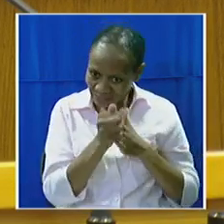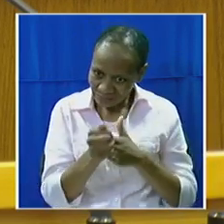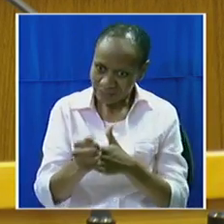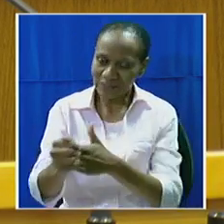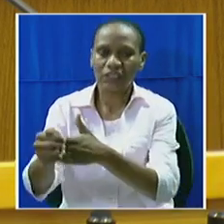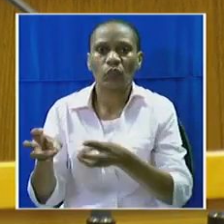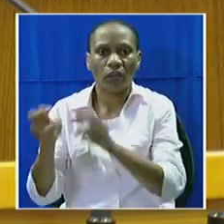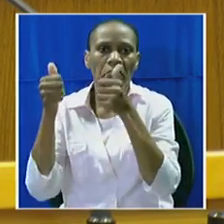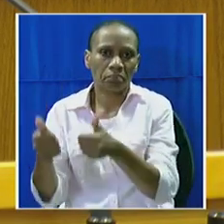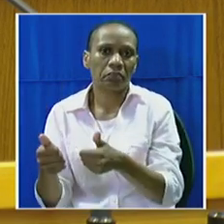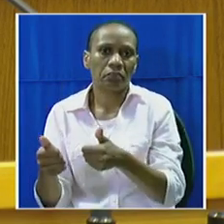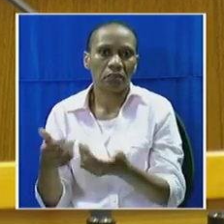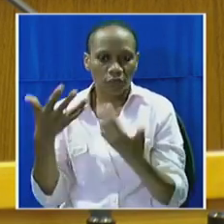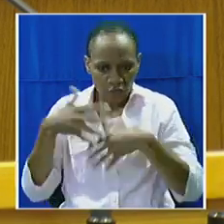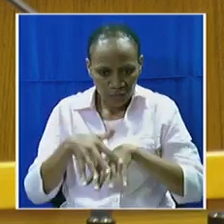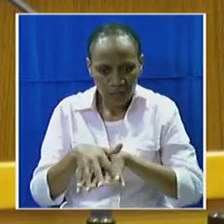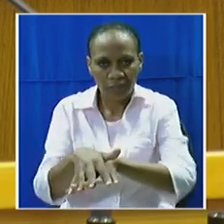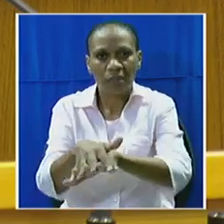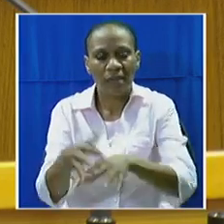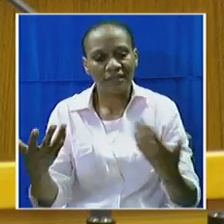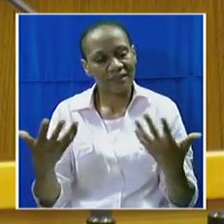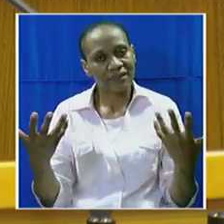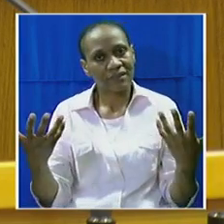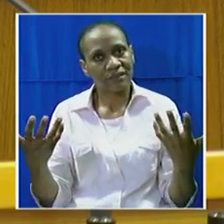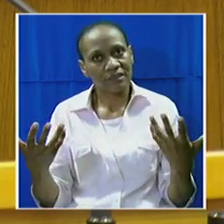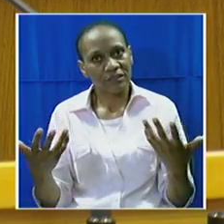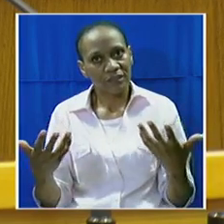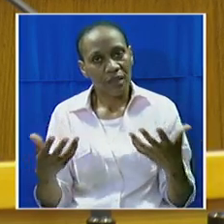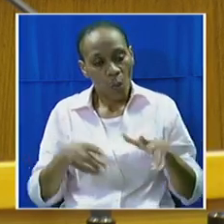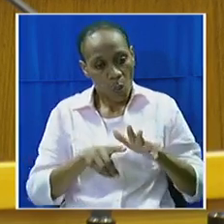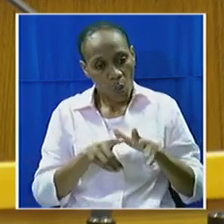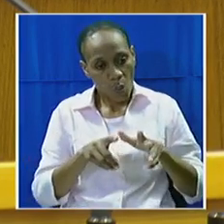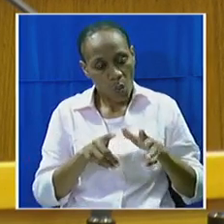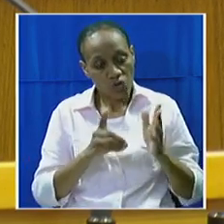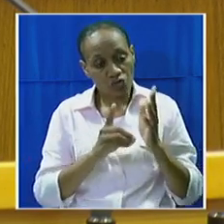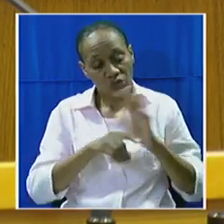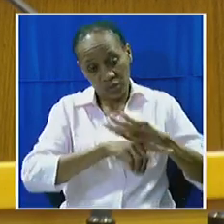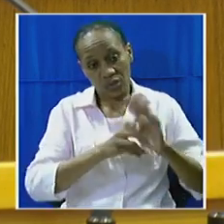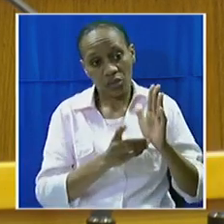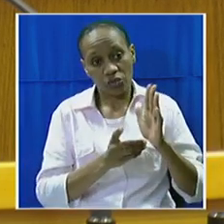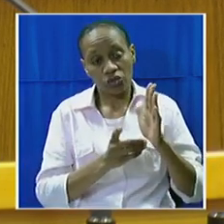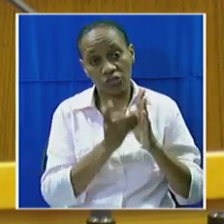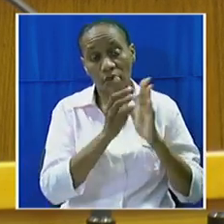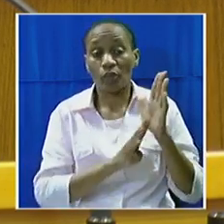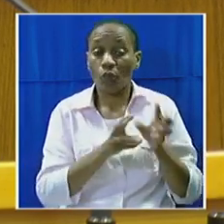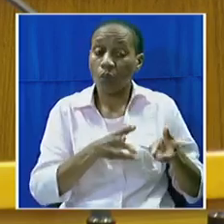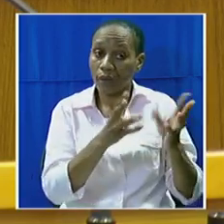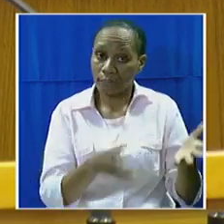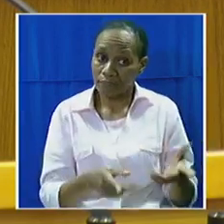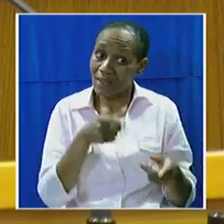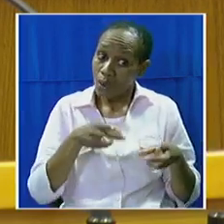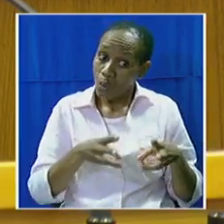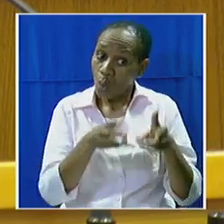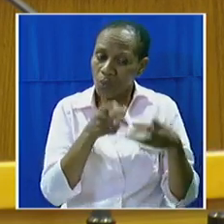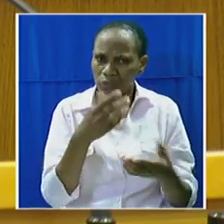to discharge and implement this particular model. The model will go a long way in